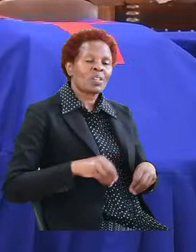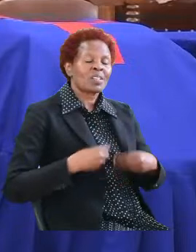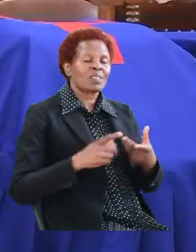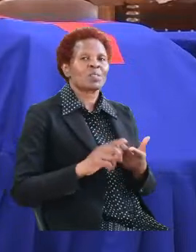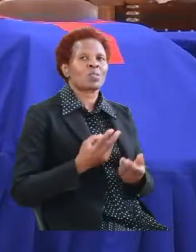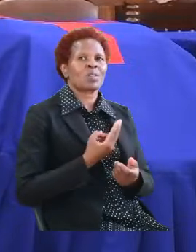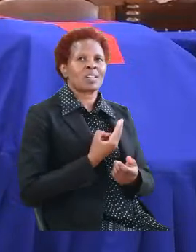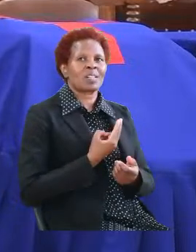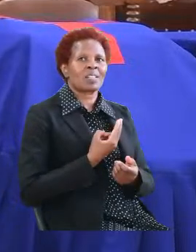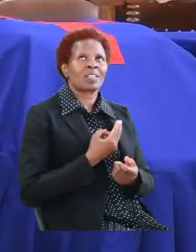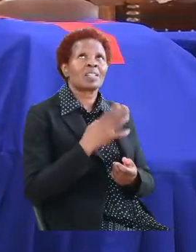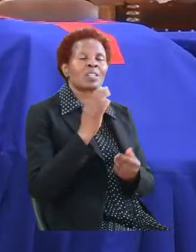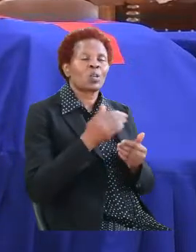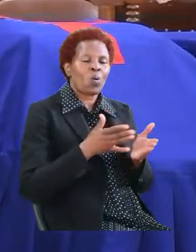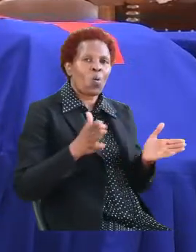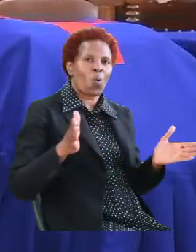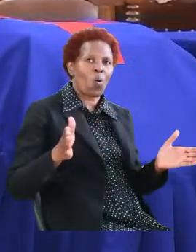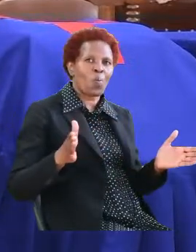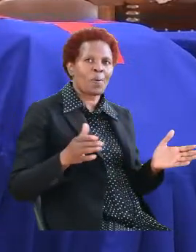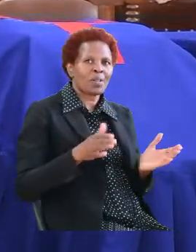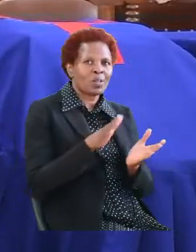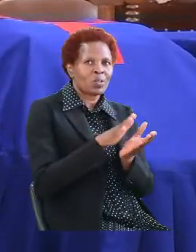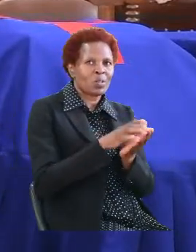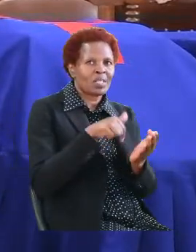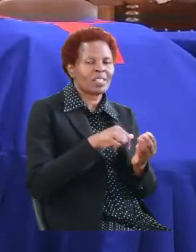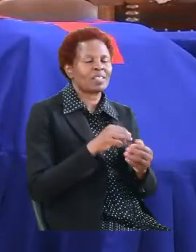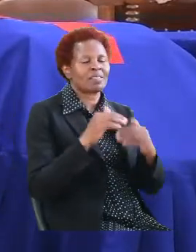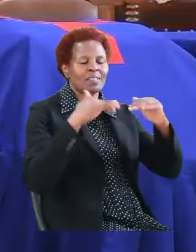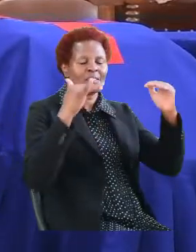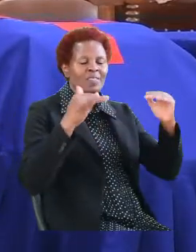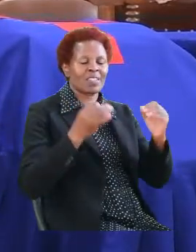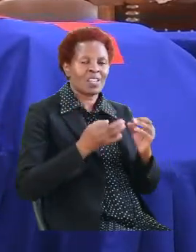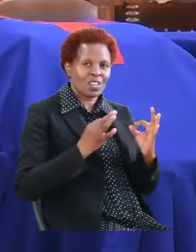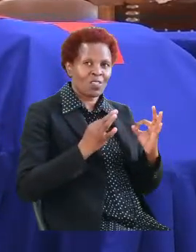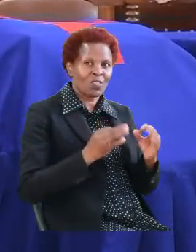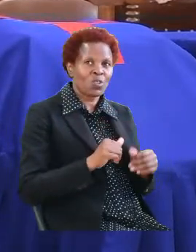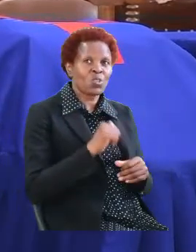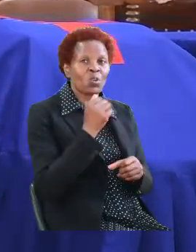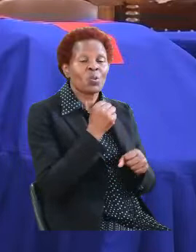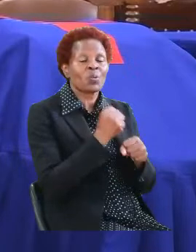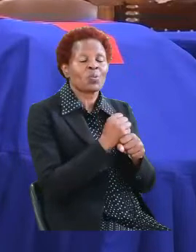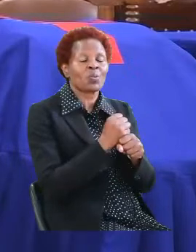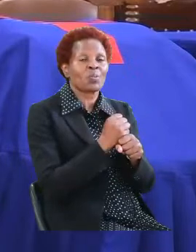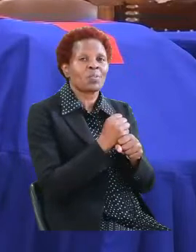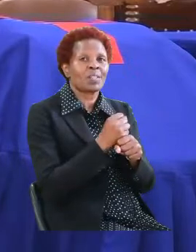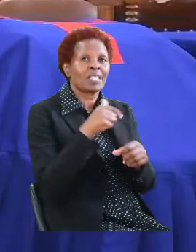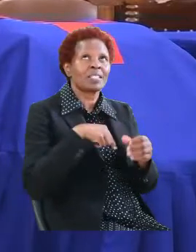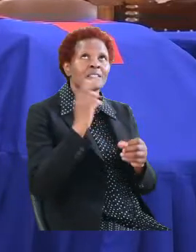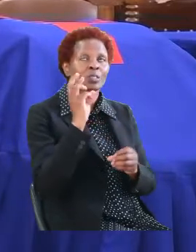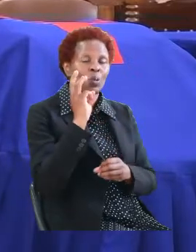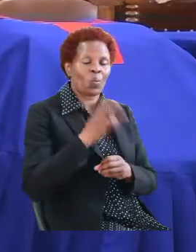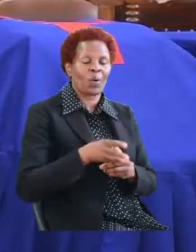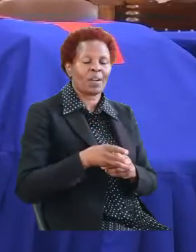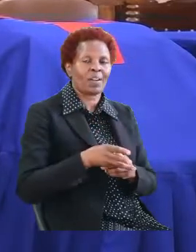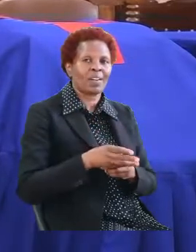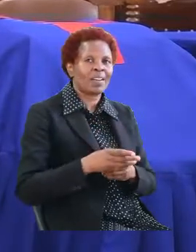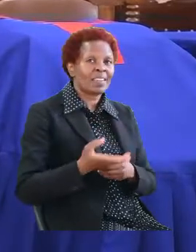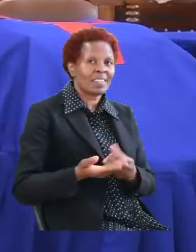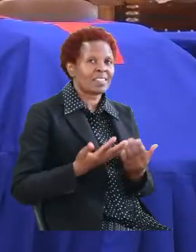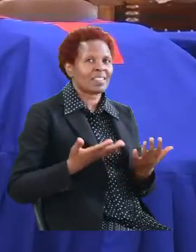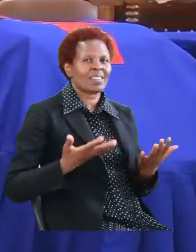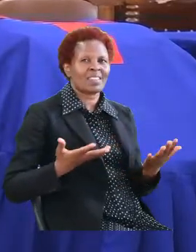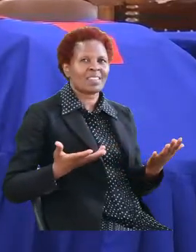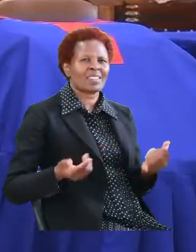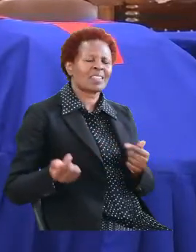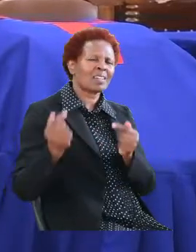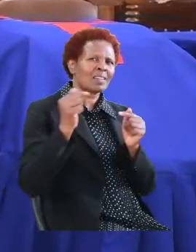us. The Lord will open the stores in heaven. But if you do not do as the Bible says, these things will